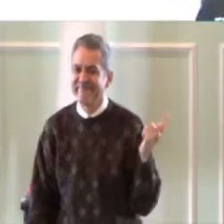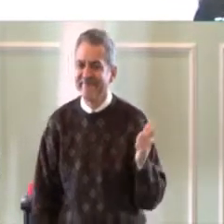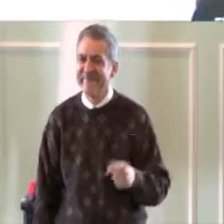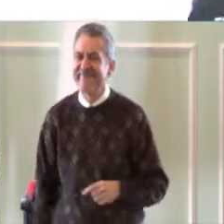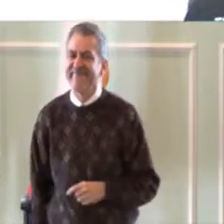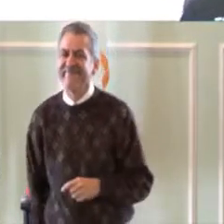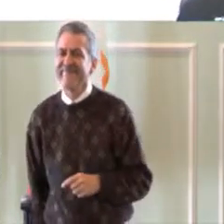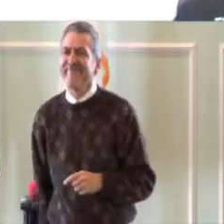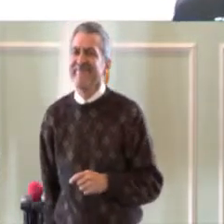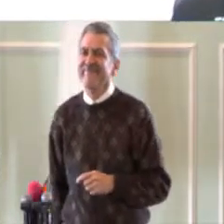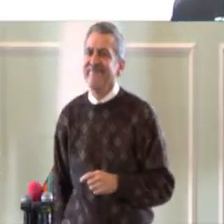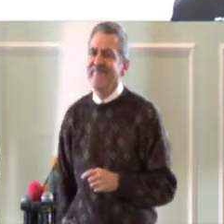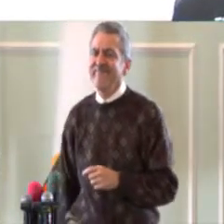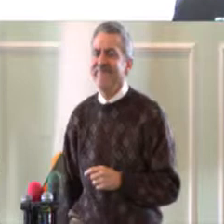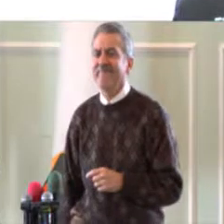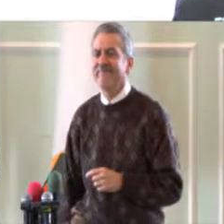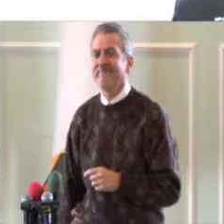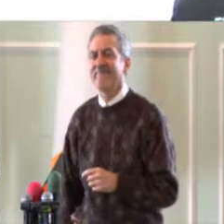So